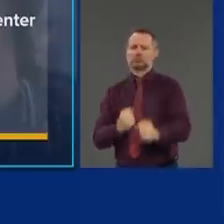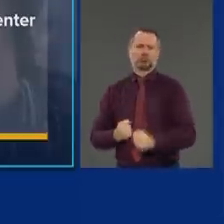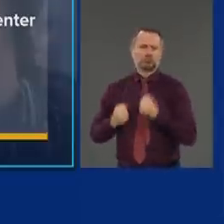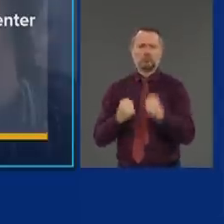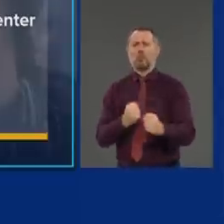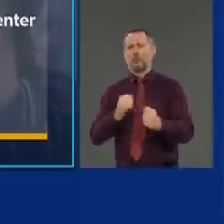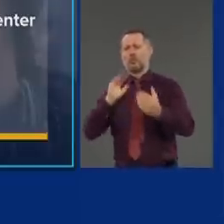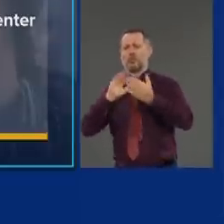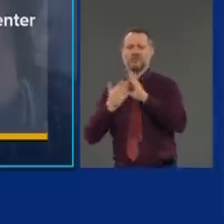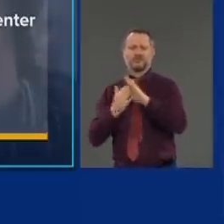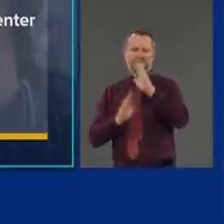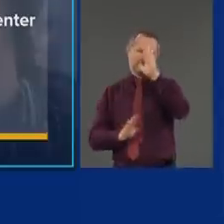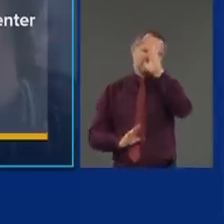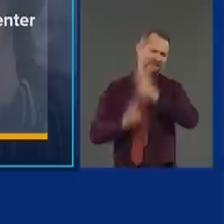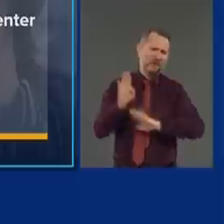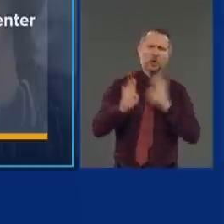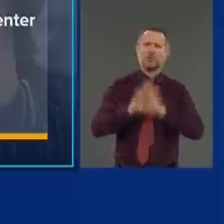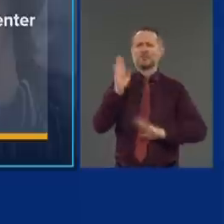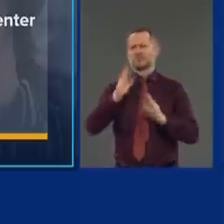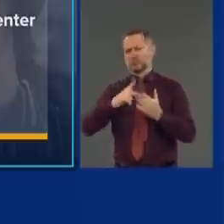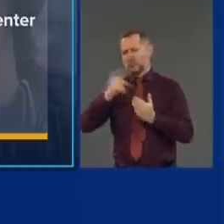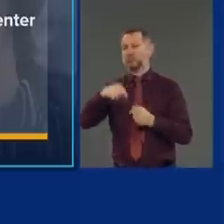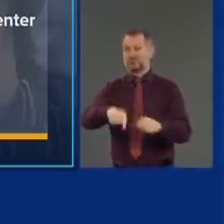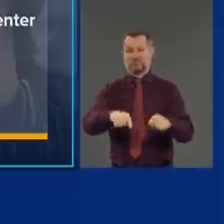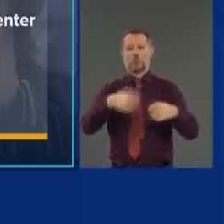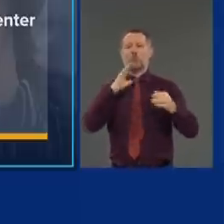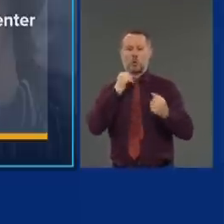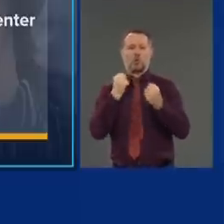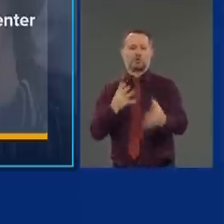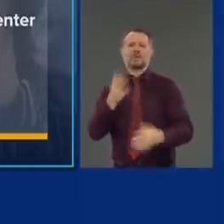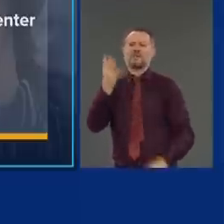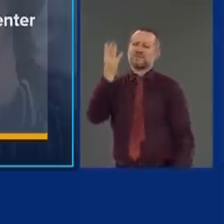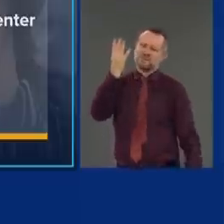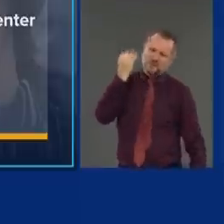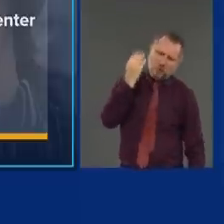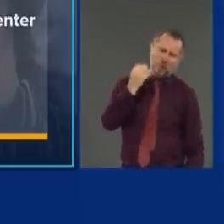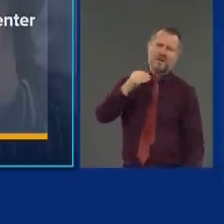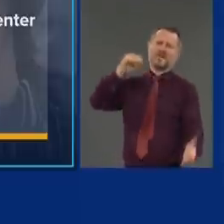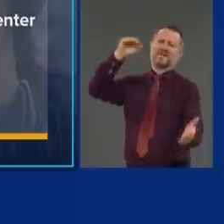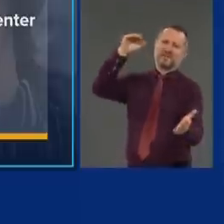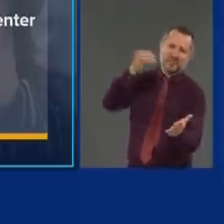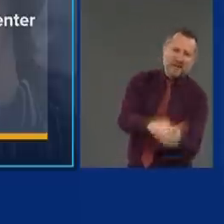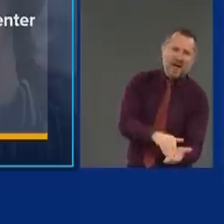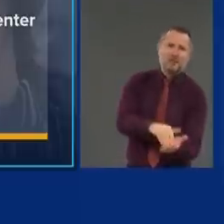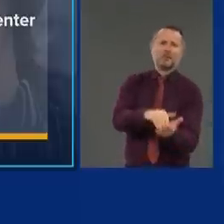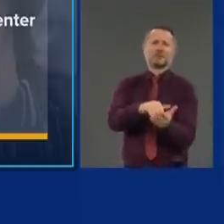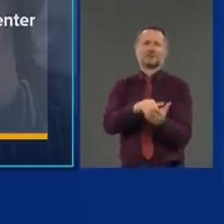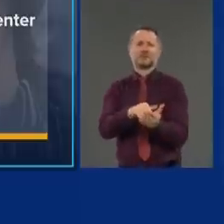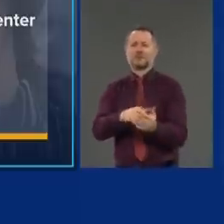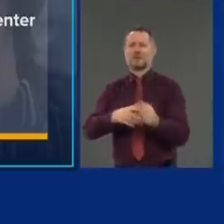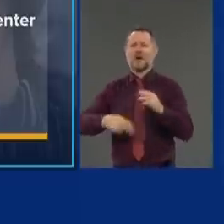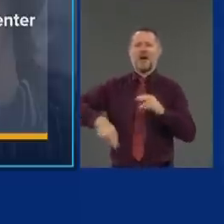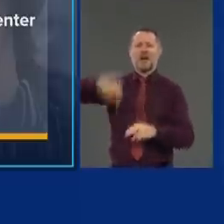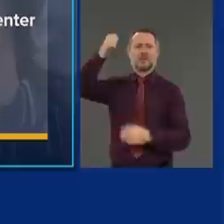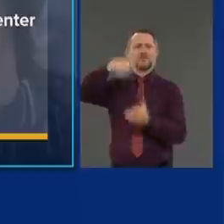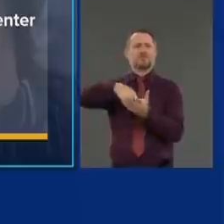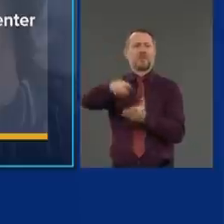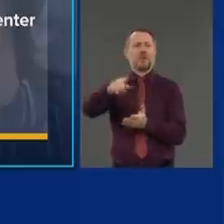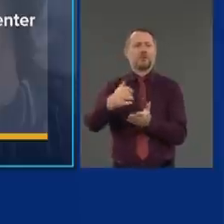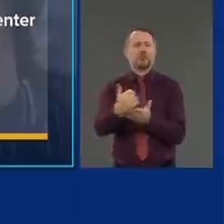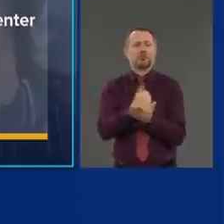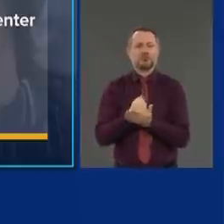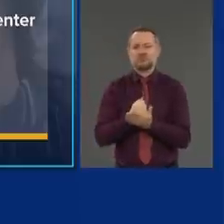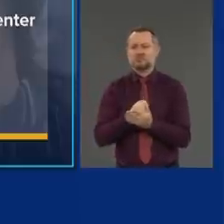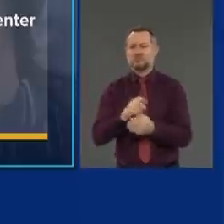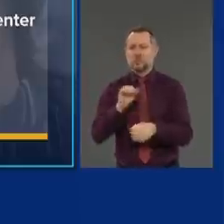will generate more than 14,000 good-paying jobs, both on and off the airport. Indeed, at various times, there have been